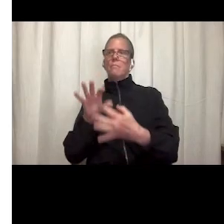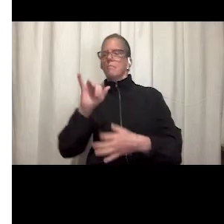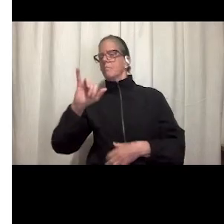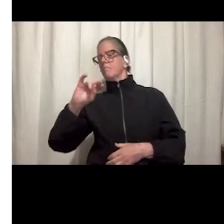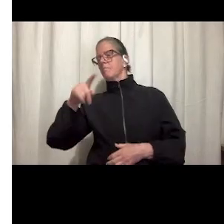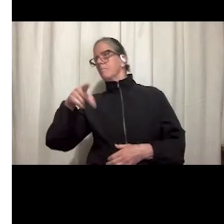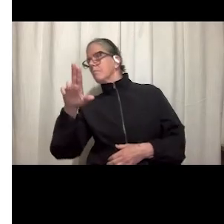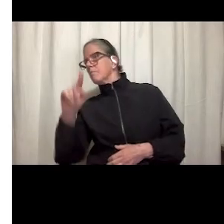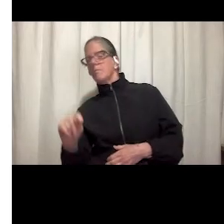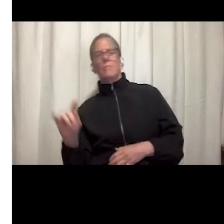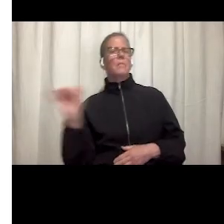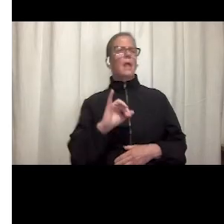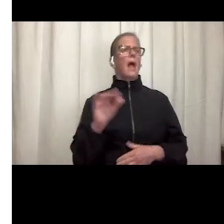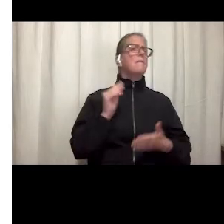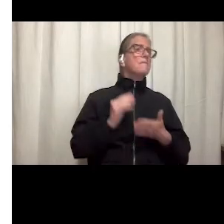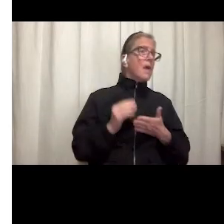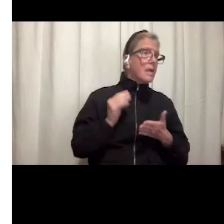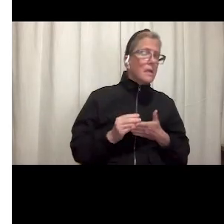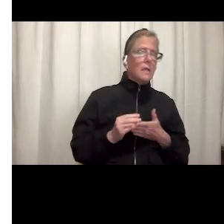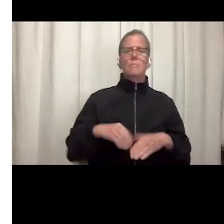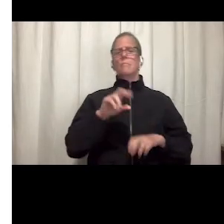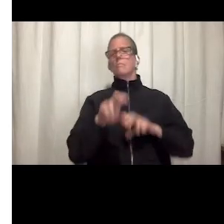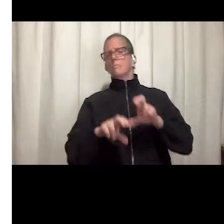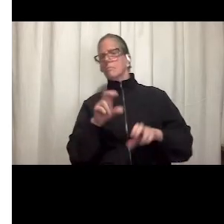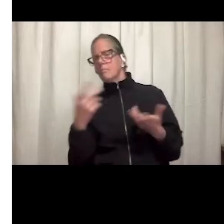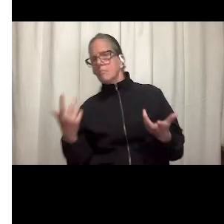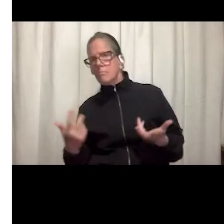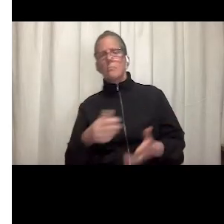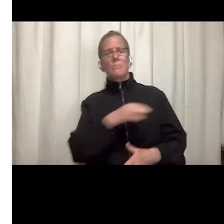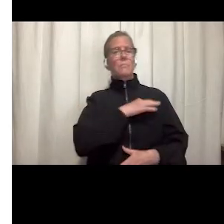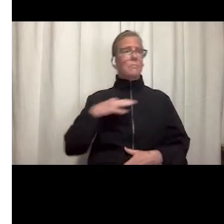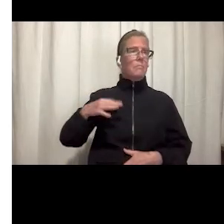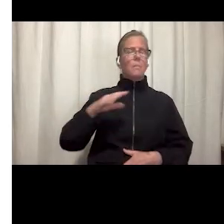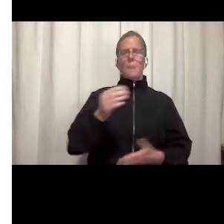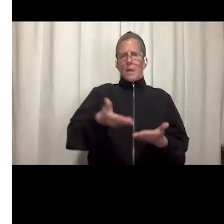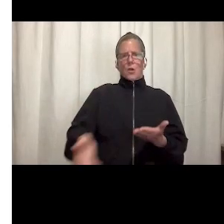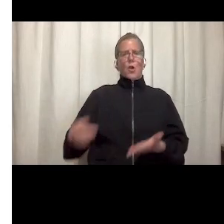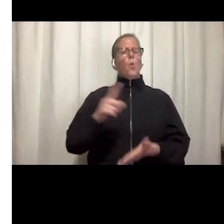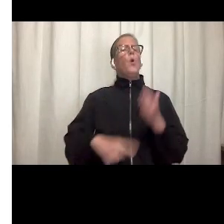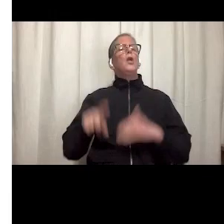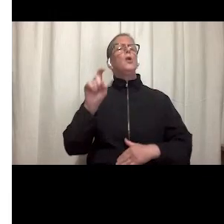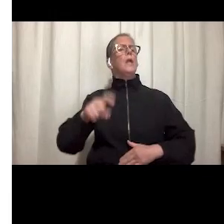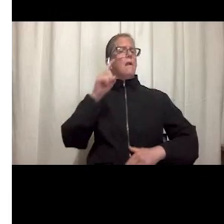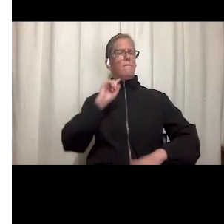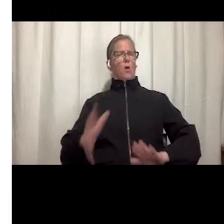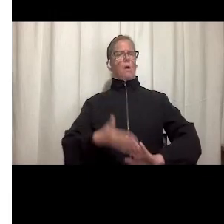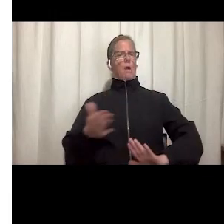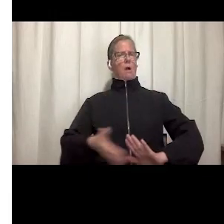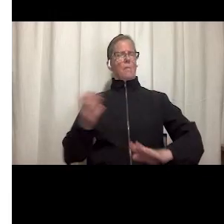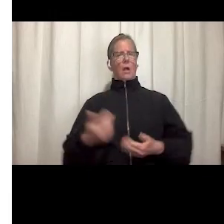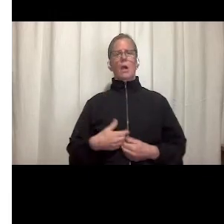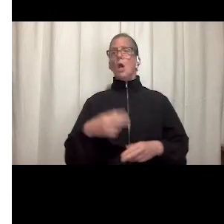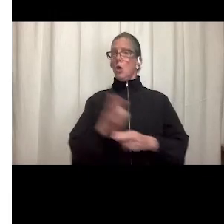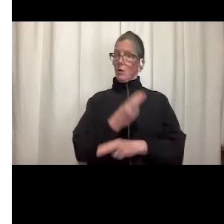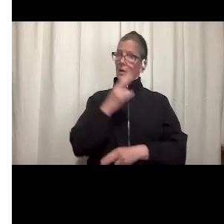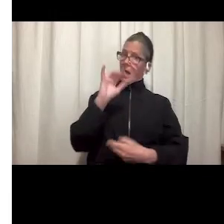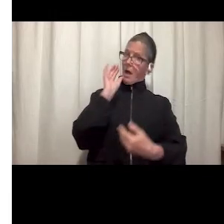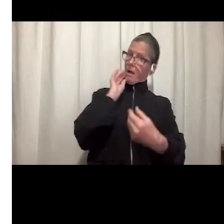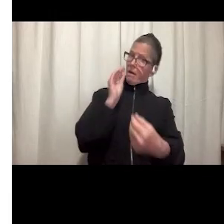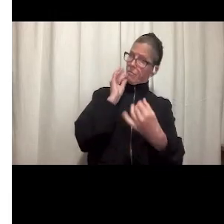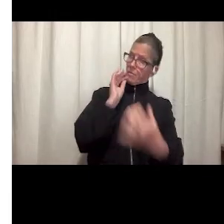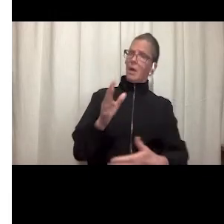funding, staff, and materials, what you need to operate. You use these inputs to carry out